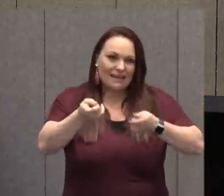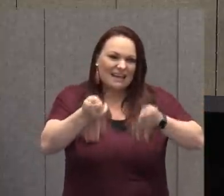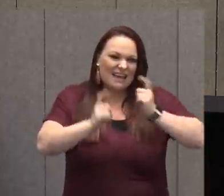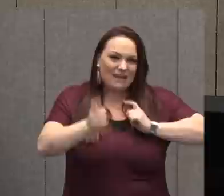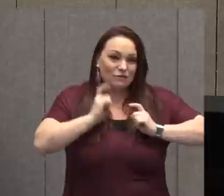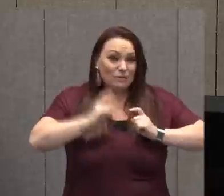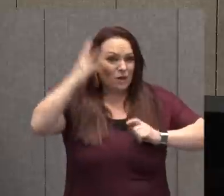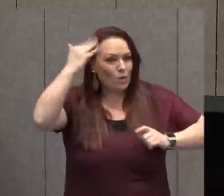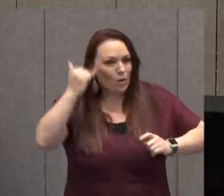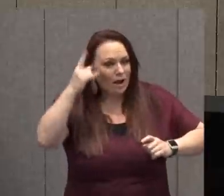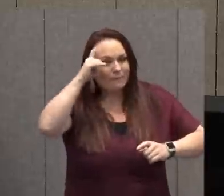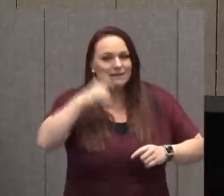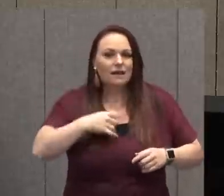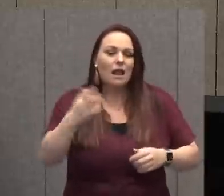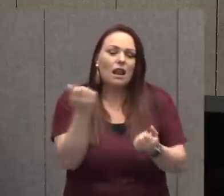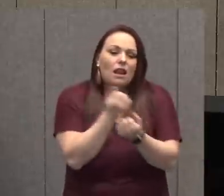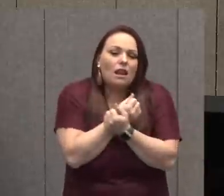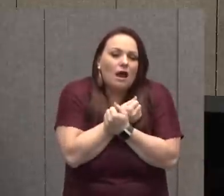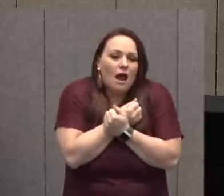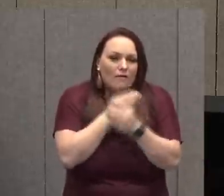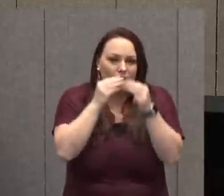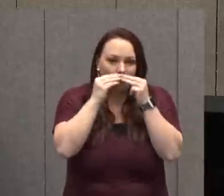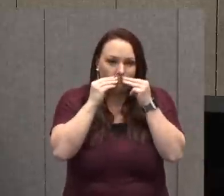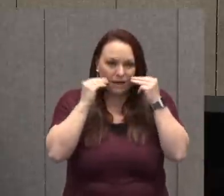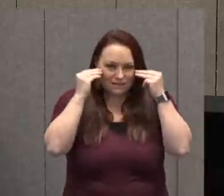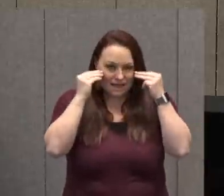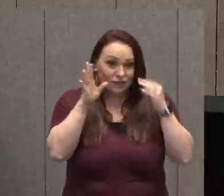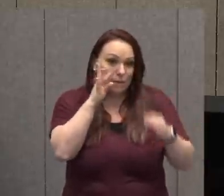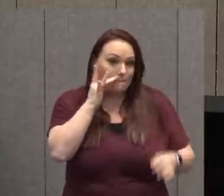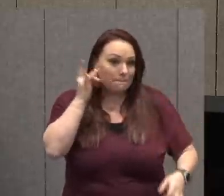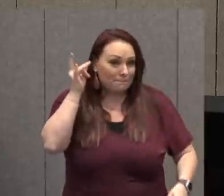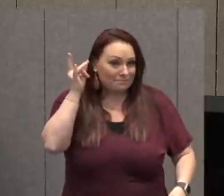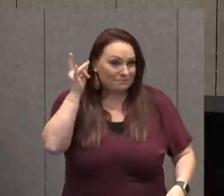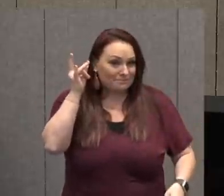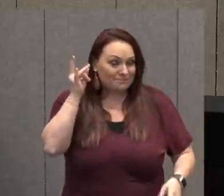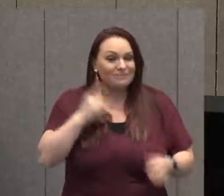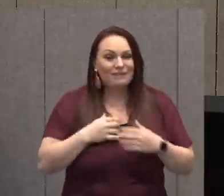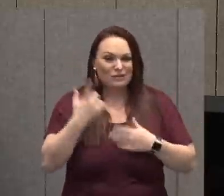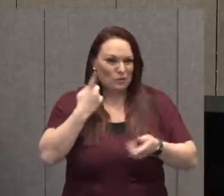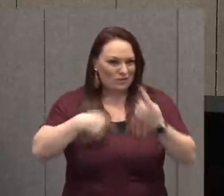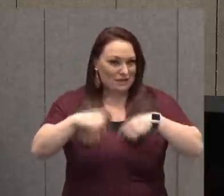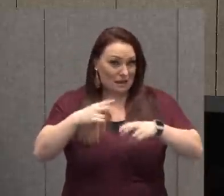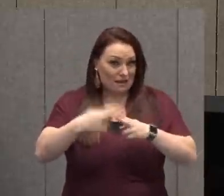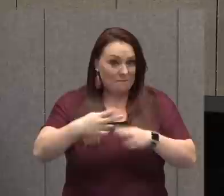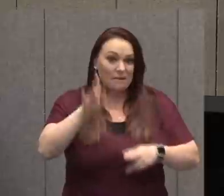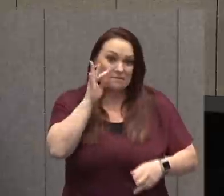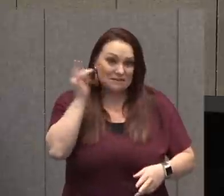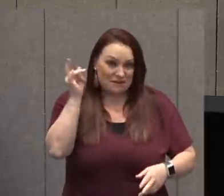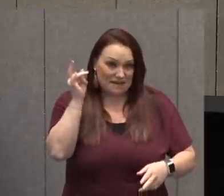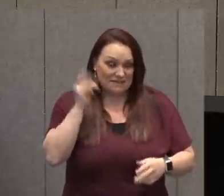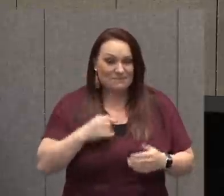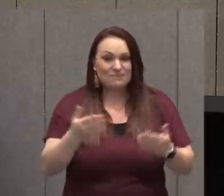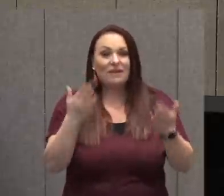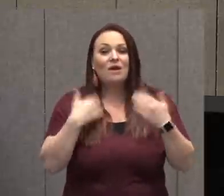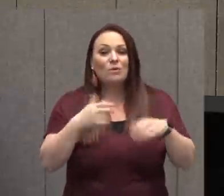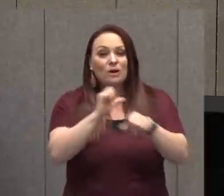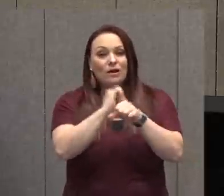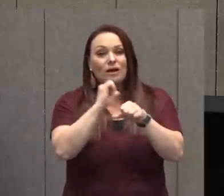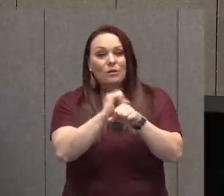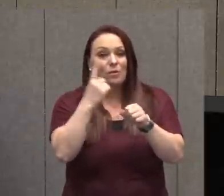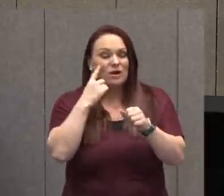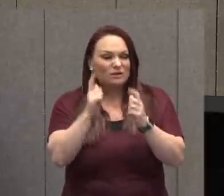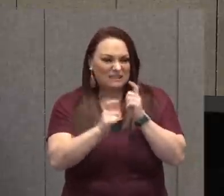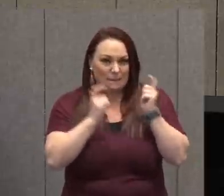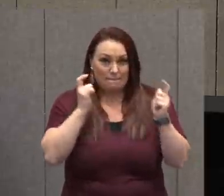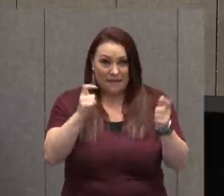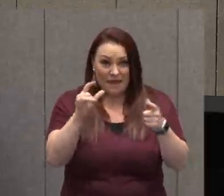mustaches. So that's my sign name, and we're gonna work with some big words today. But first,